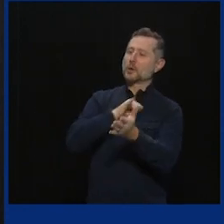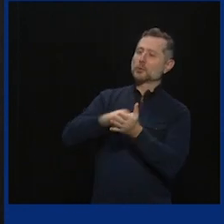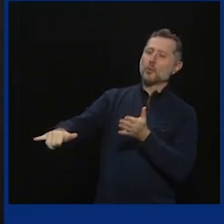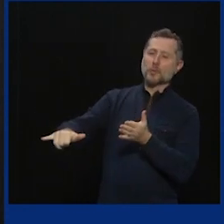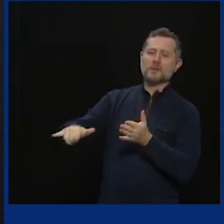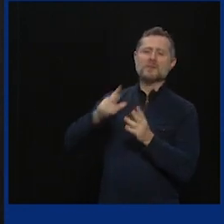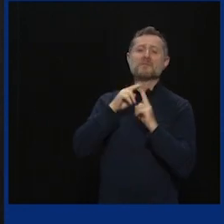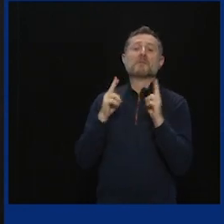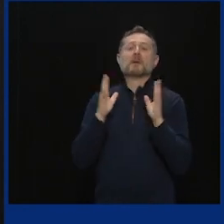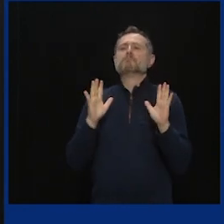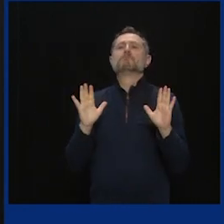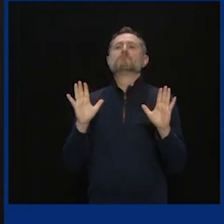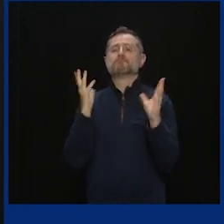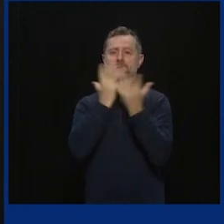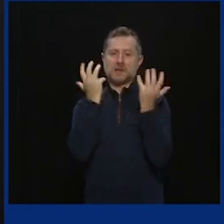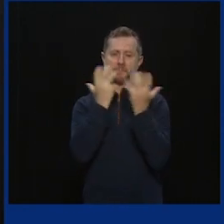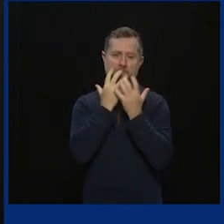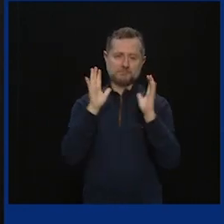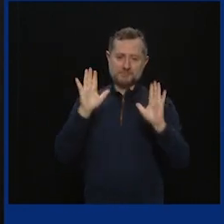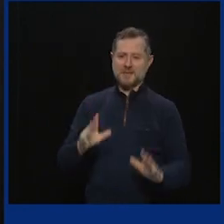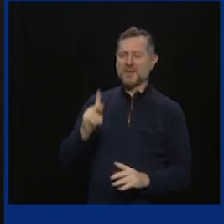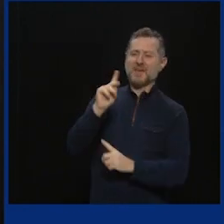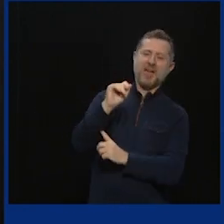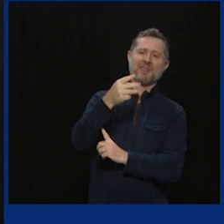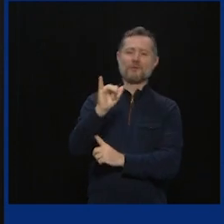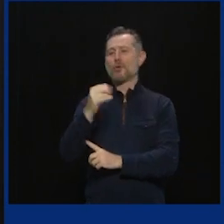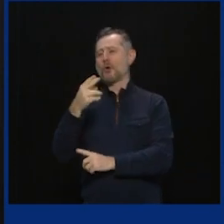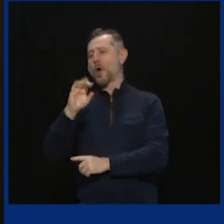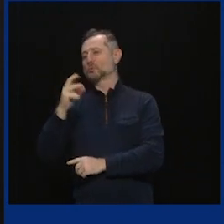Kathy Hochul. Thank you.